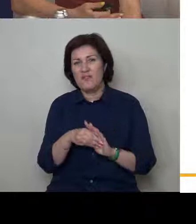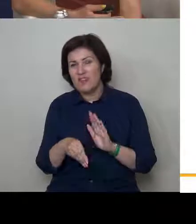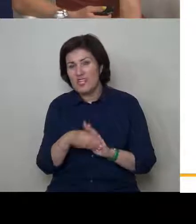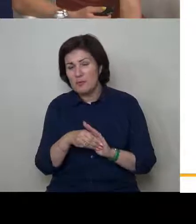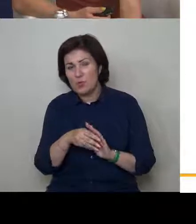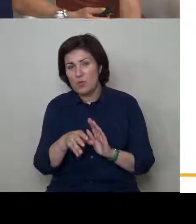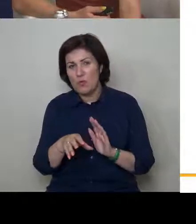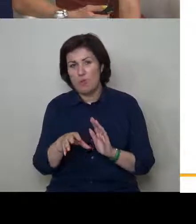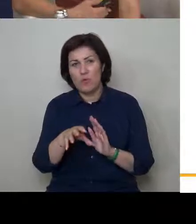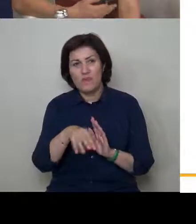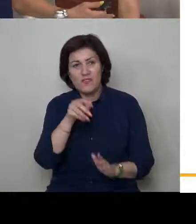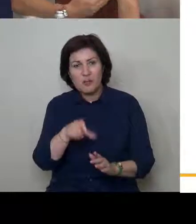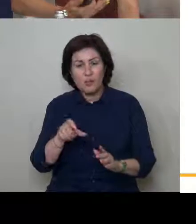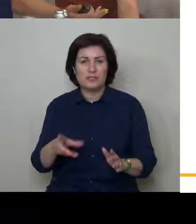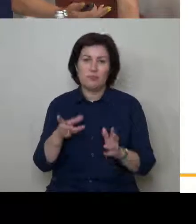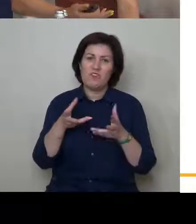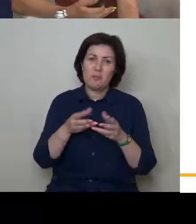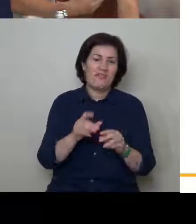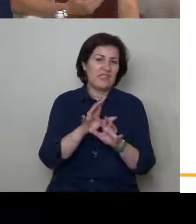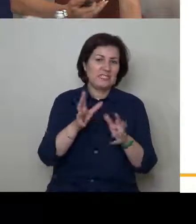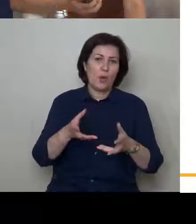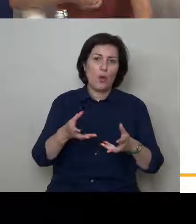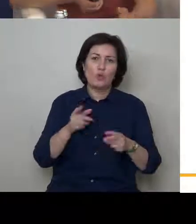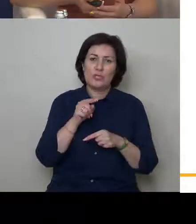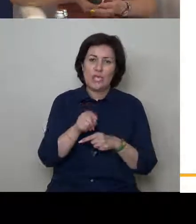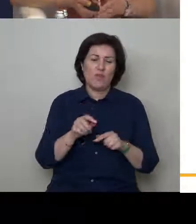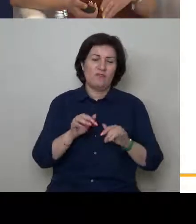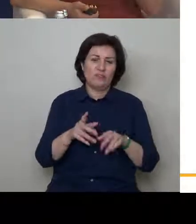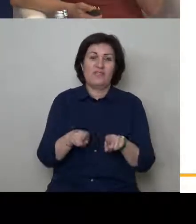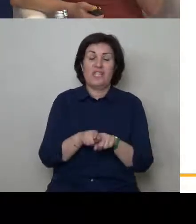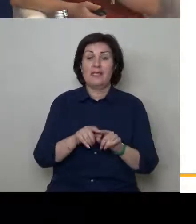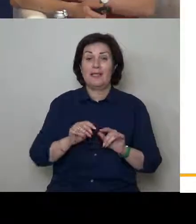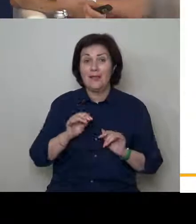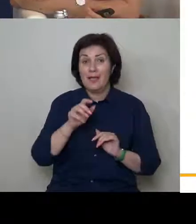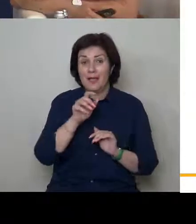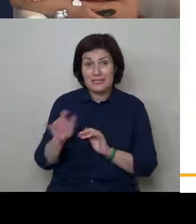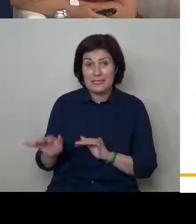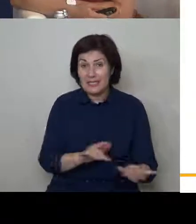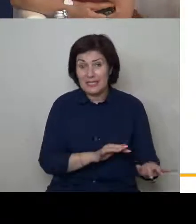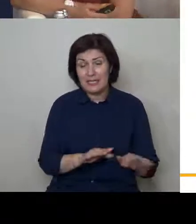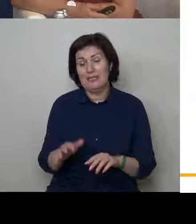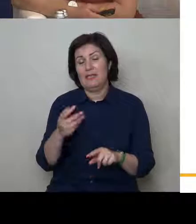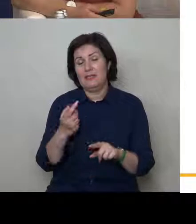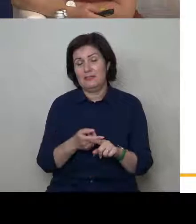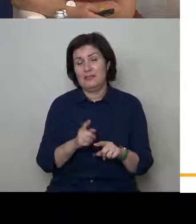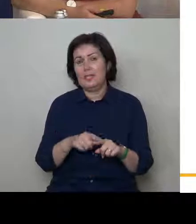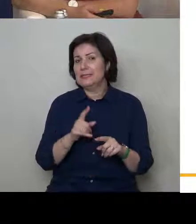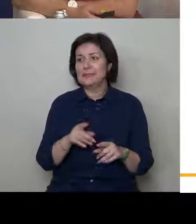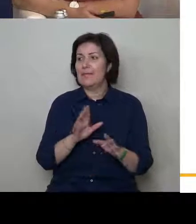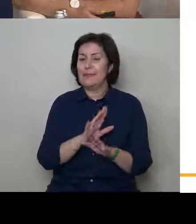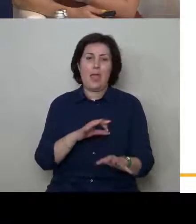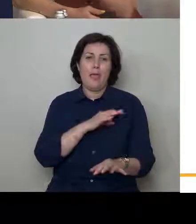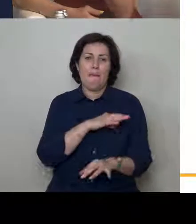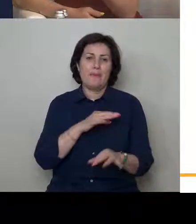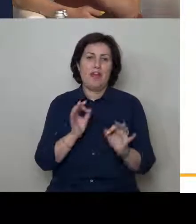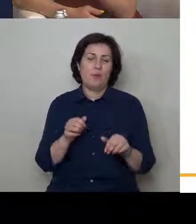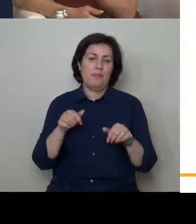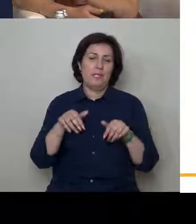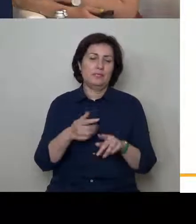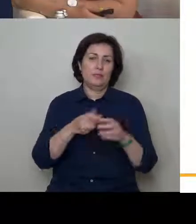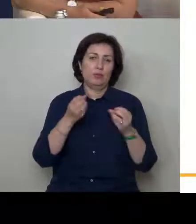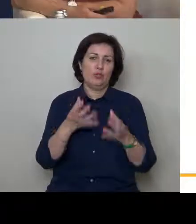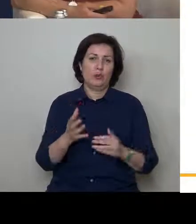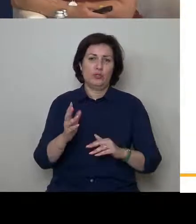done following voter buyout or some illegal